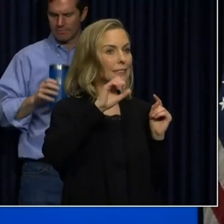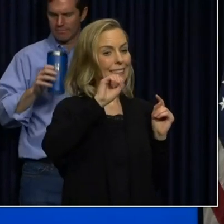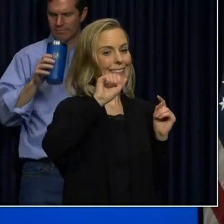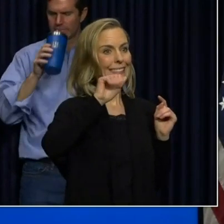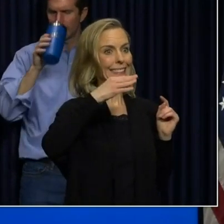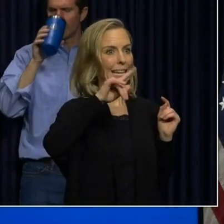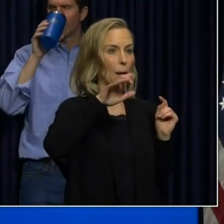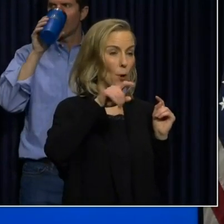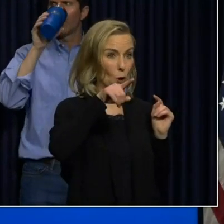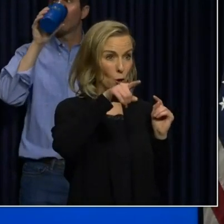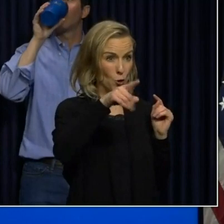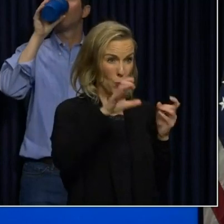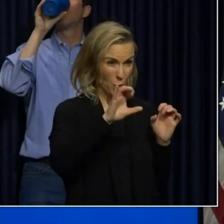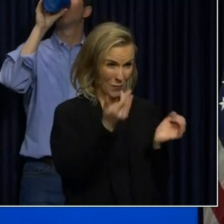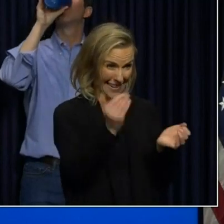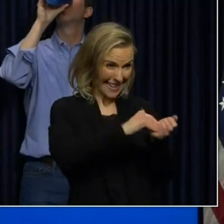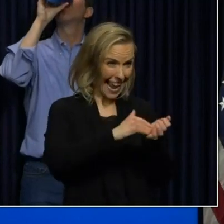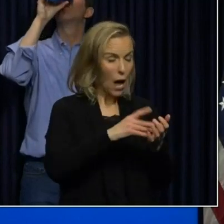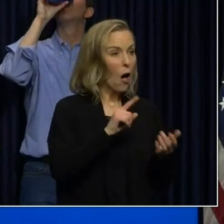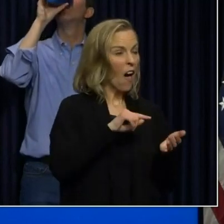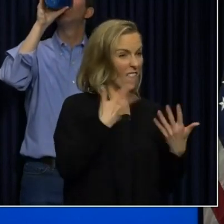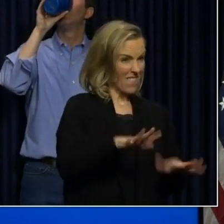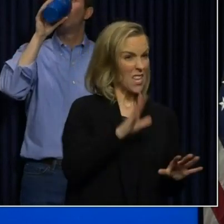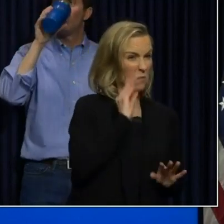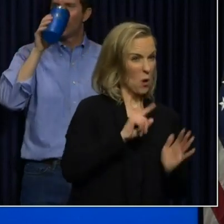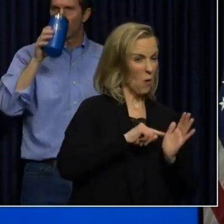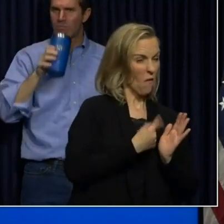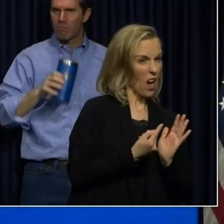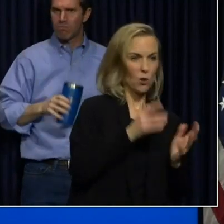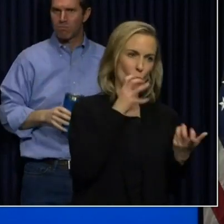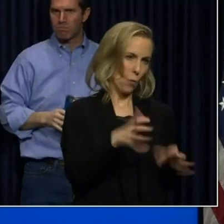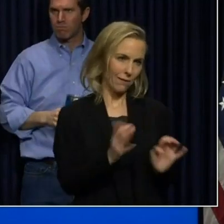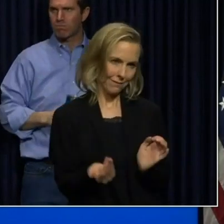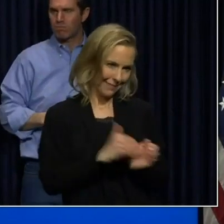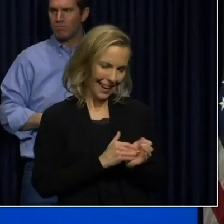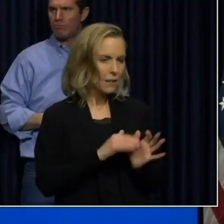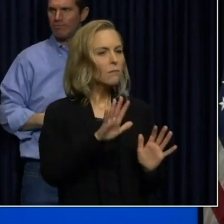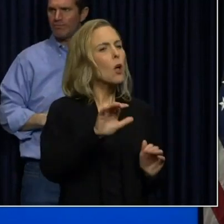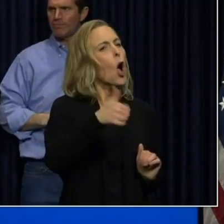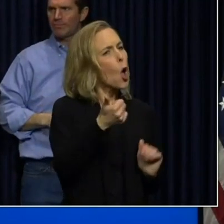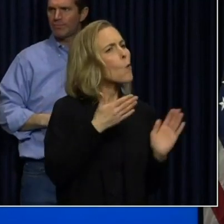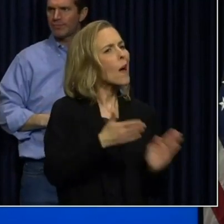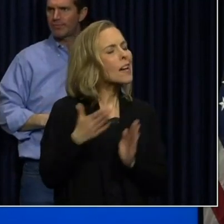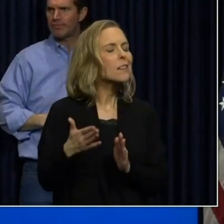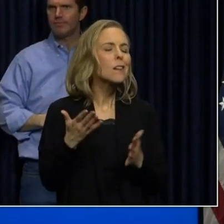not an experience you want to repeat, but that's a good sample. But we can do it other ways too,